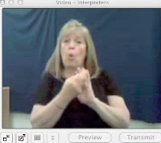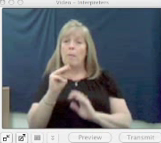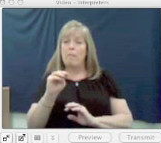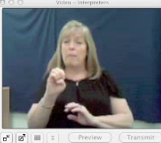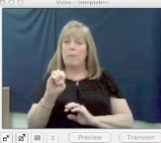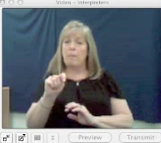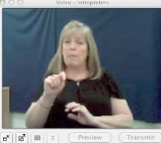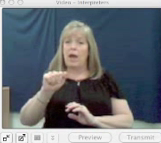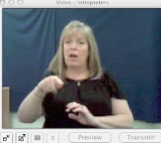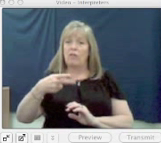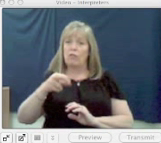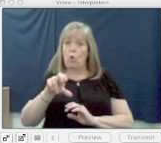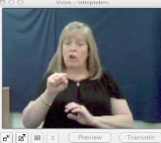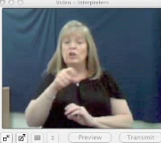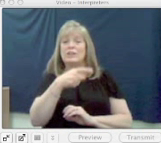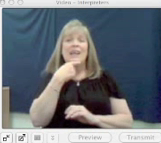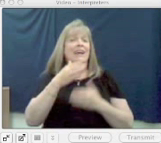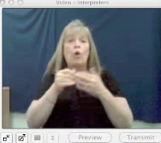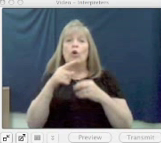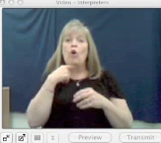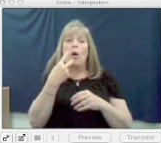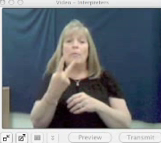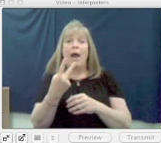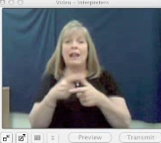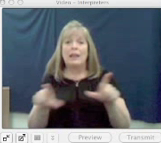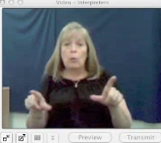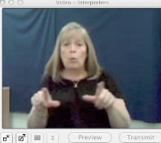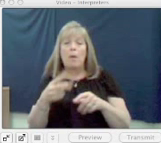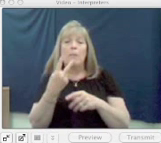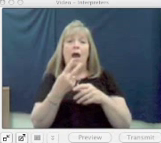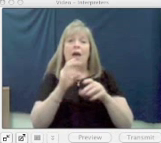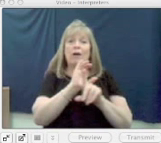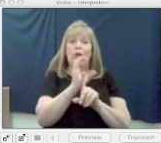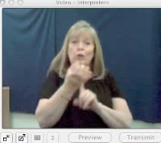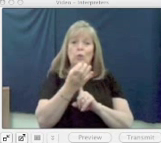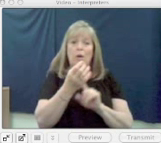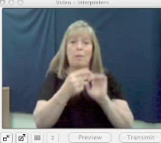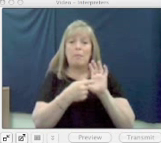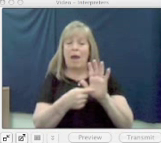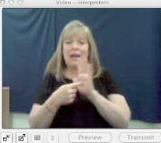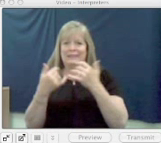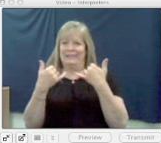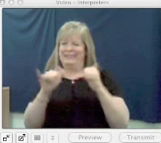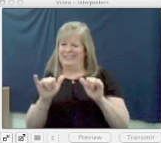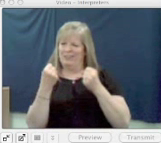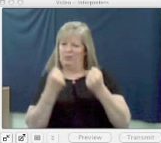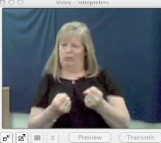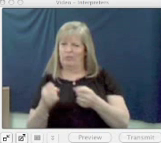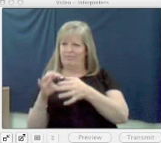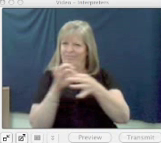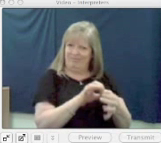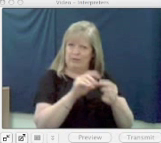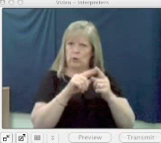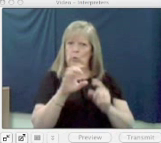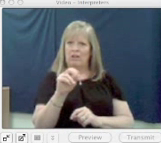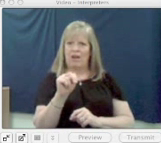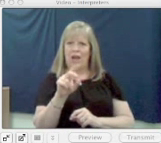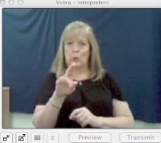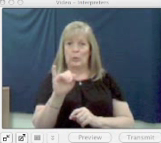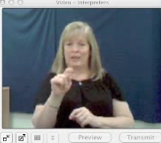bilingual, bicultural model is still based in conduit, and that we still, to this